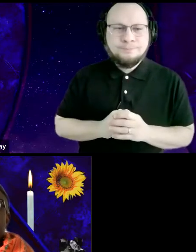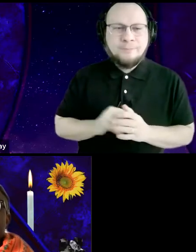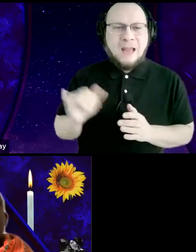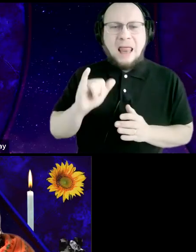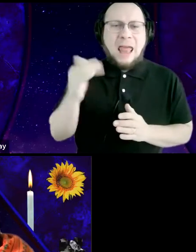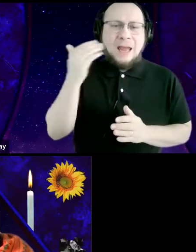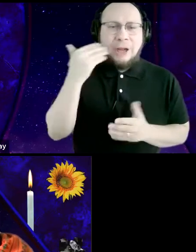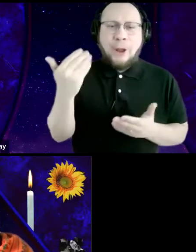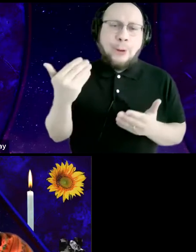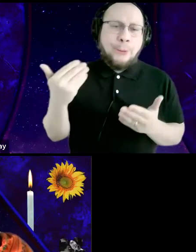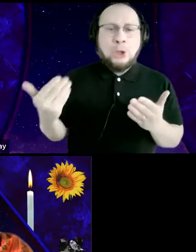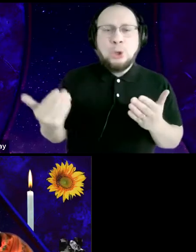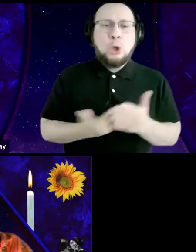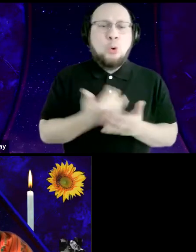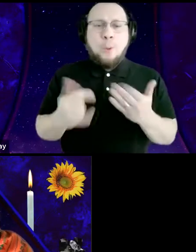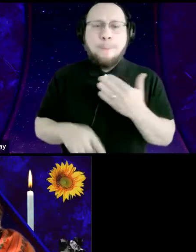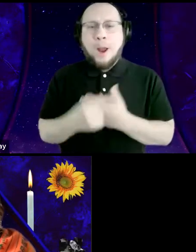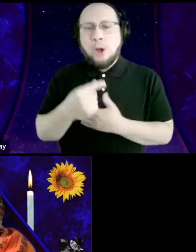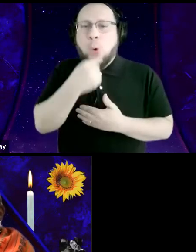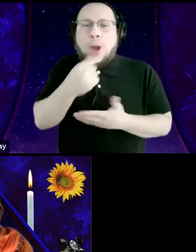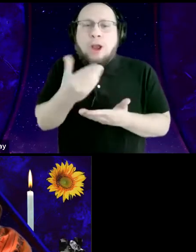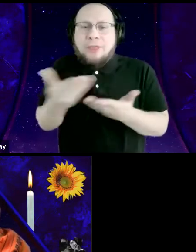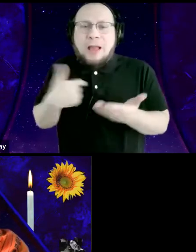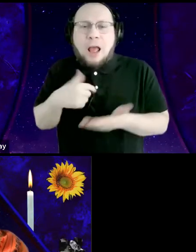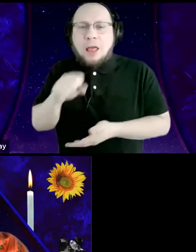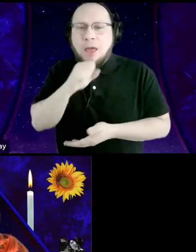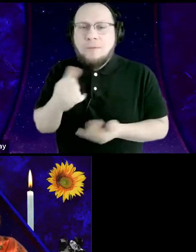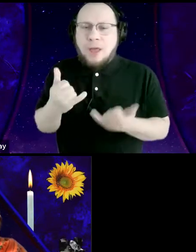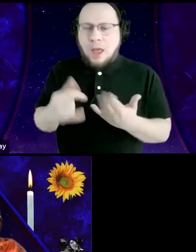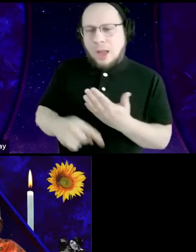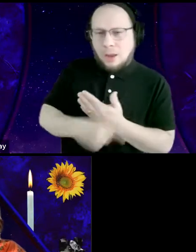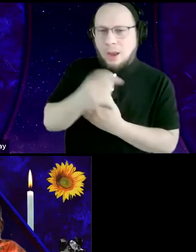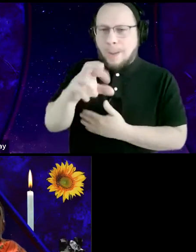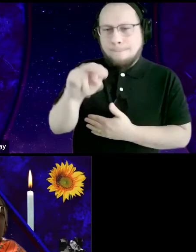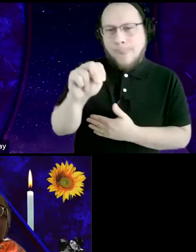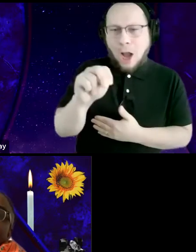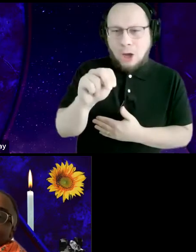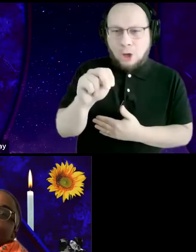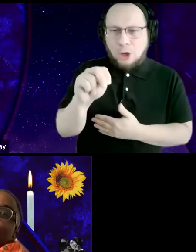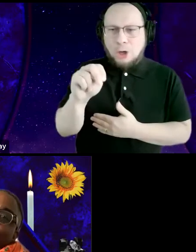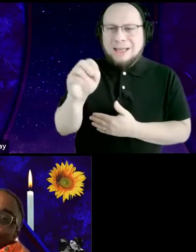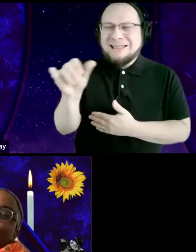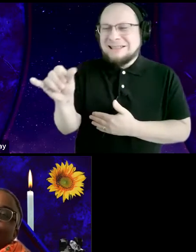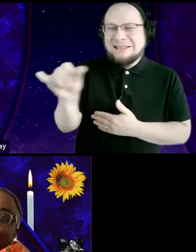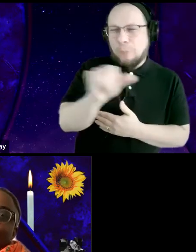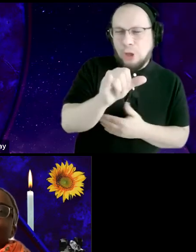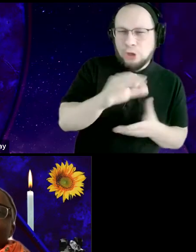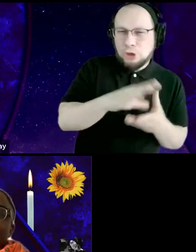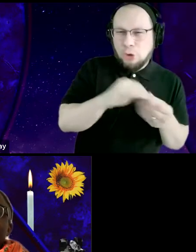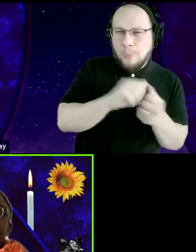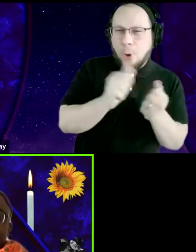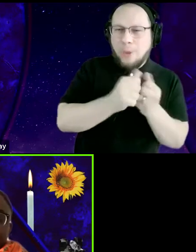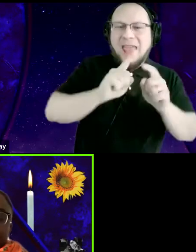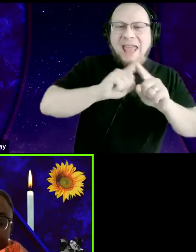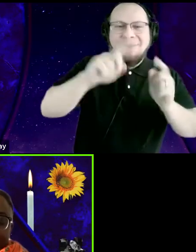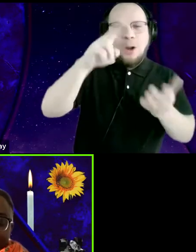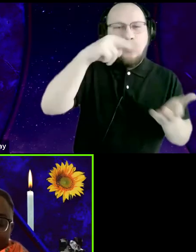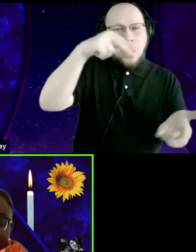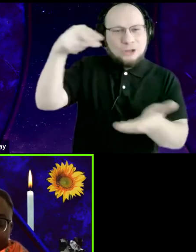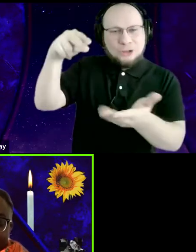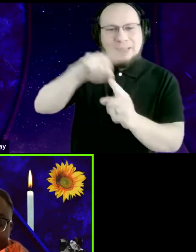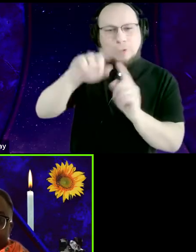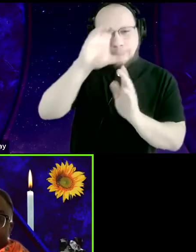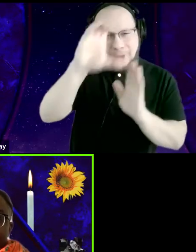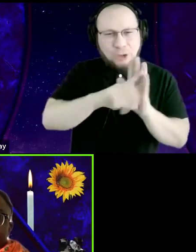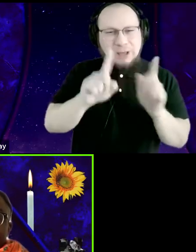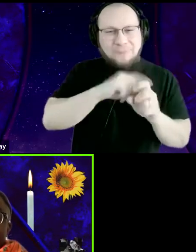queerings of any and everything. I love contemporary, like, let me just like paint this similar story, but with my brush. Yeah. And